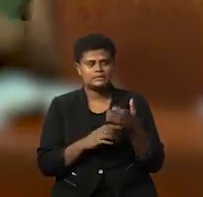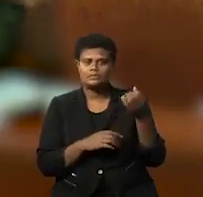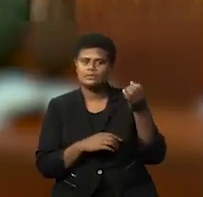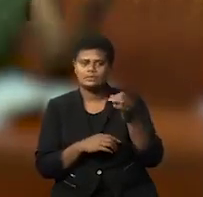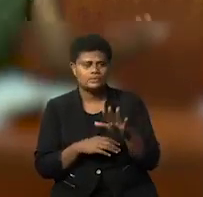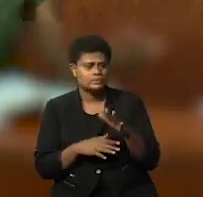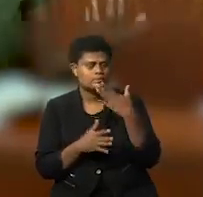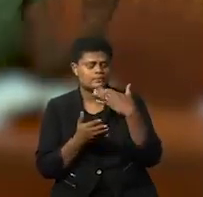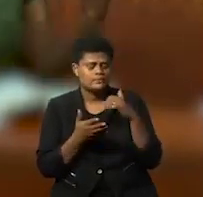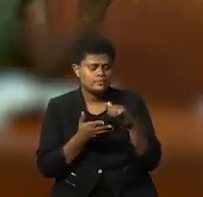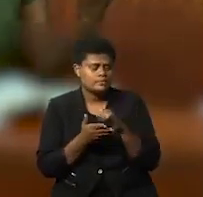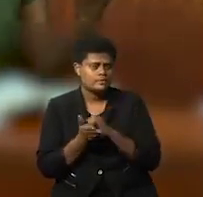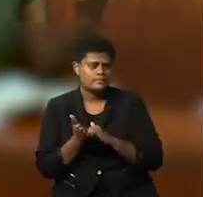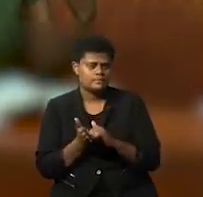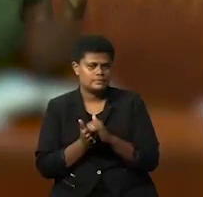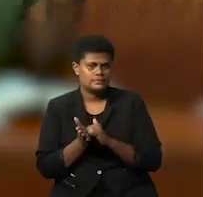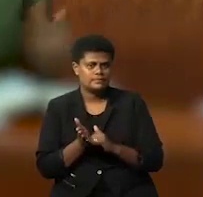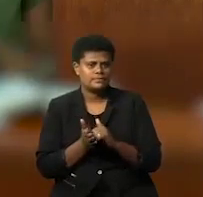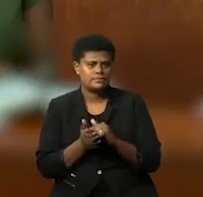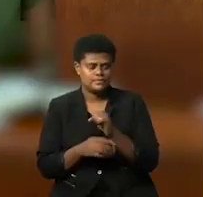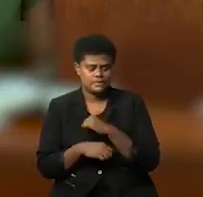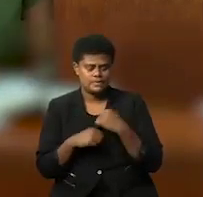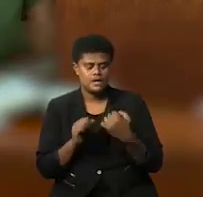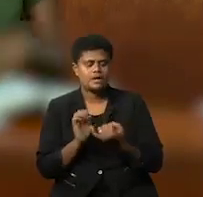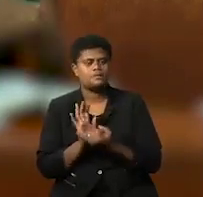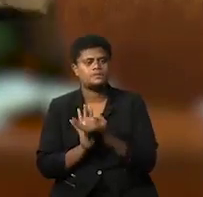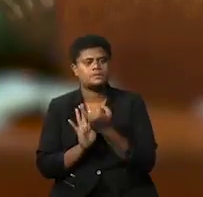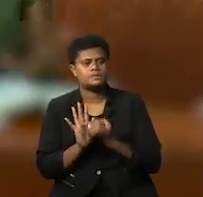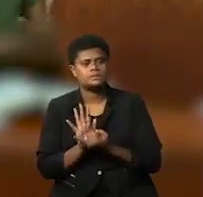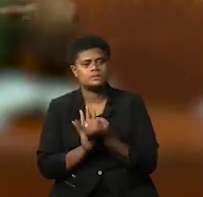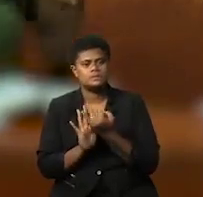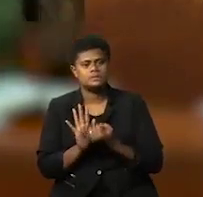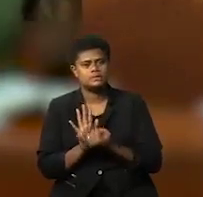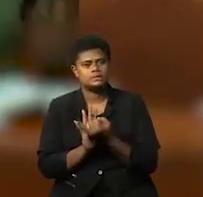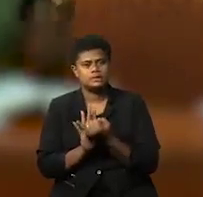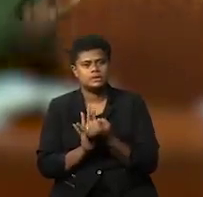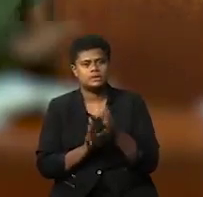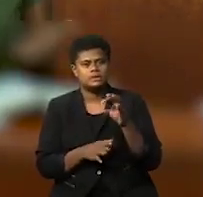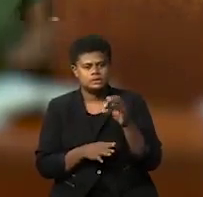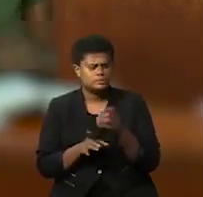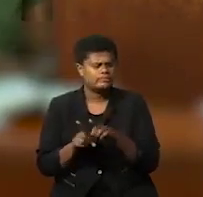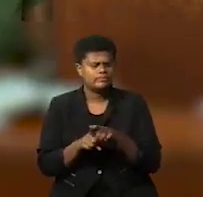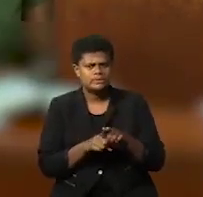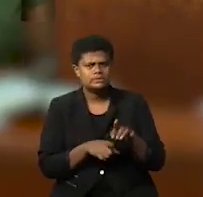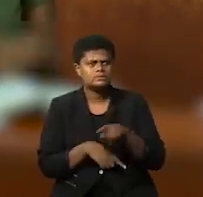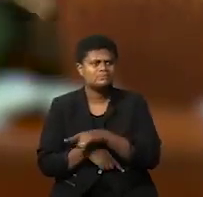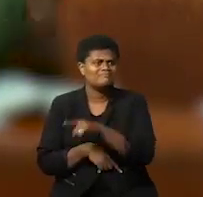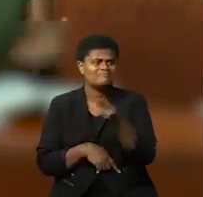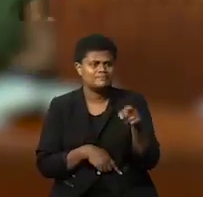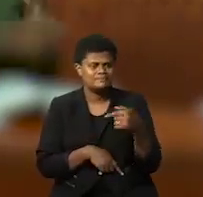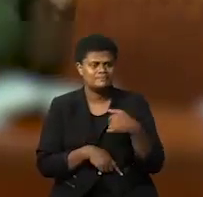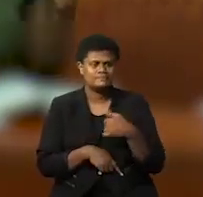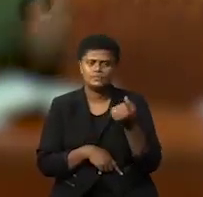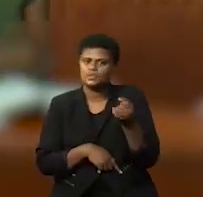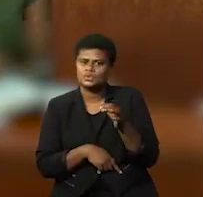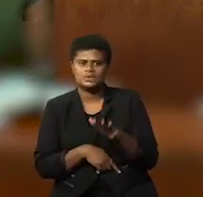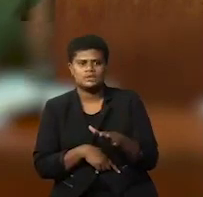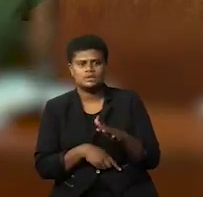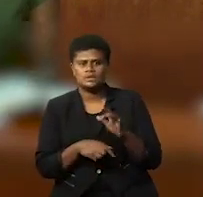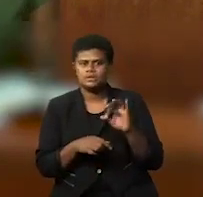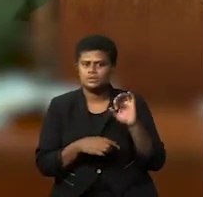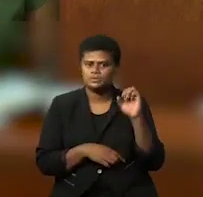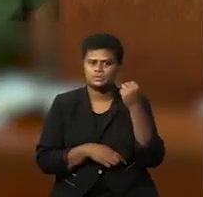cleanse him, and you must accept him into your throne of grace. And that's the beauty of the judgment. It's a winning race, you know. It offers vindication for the